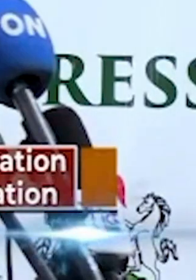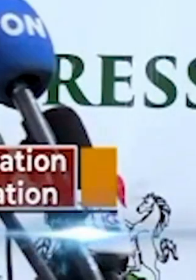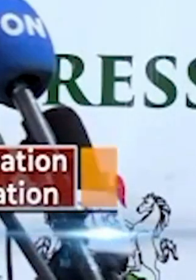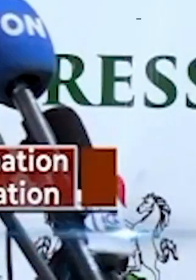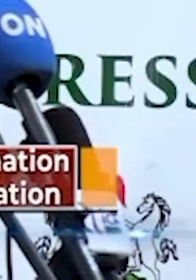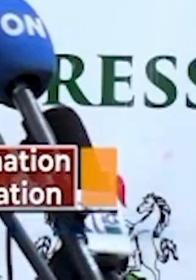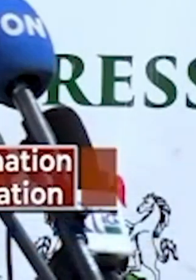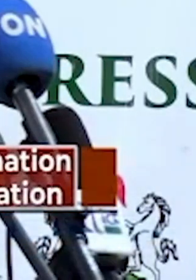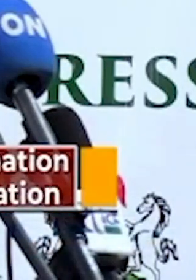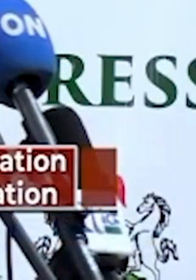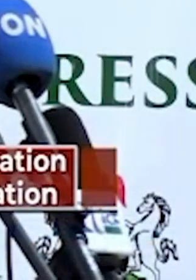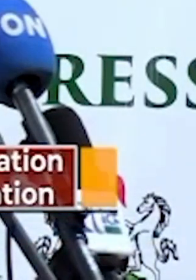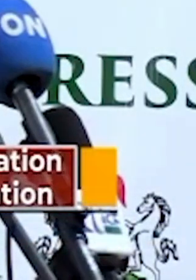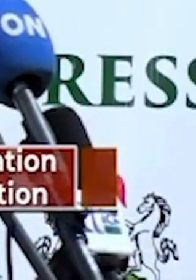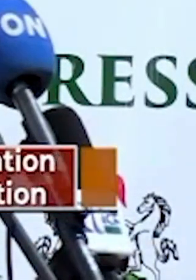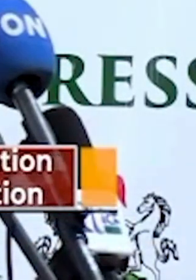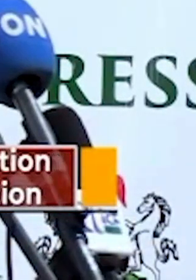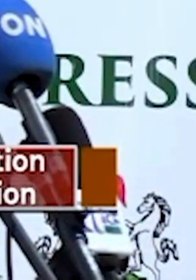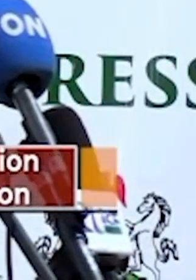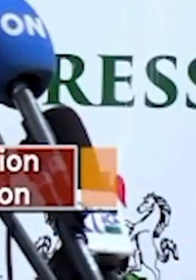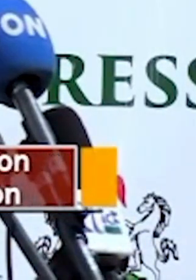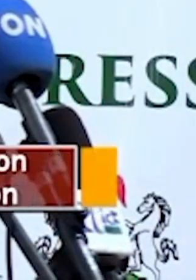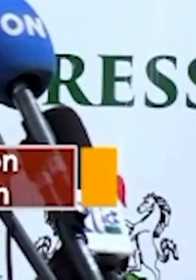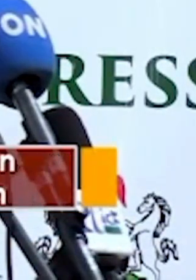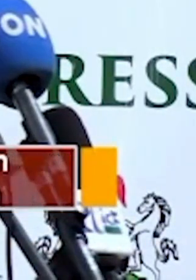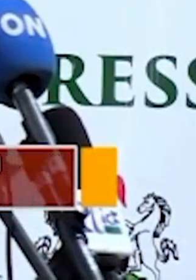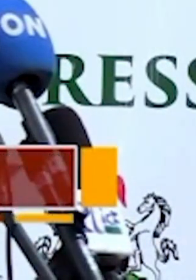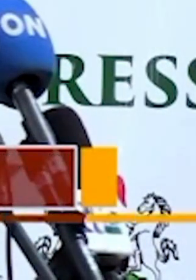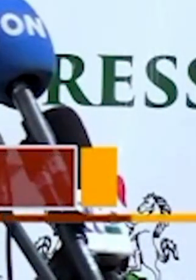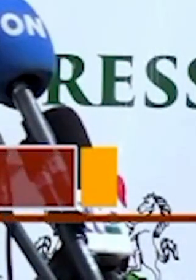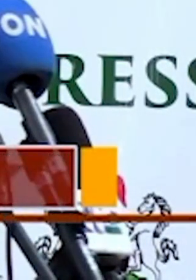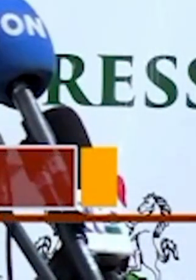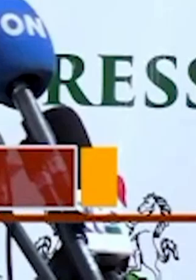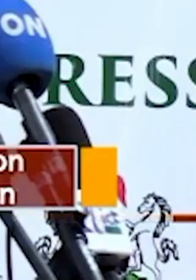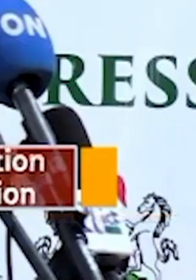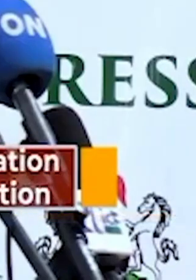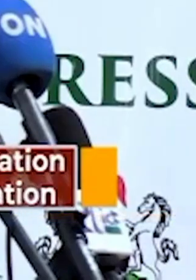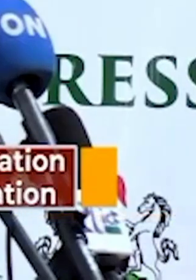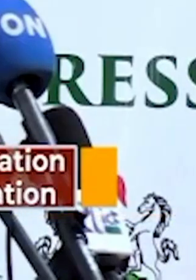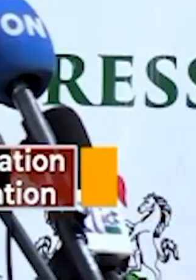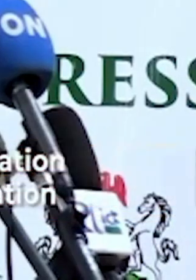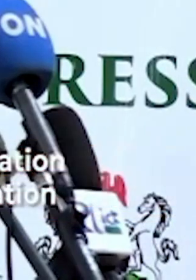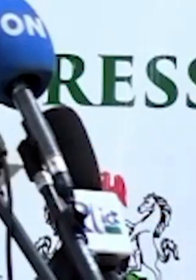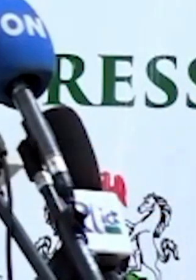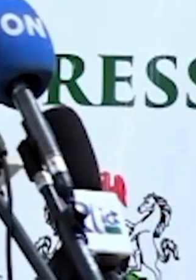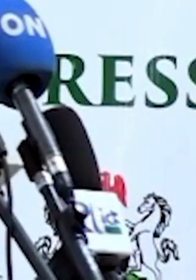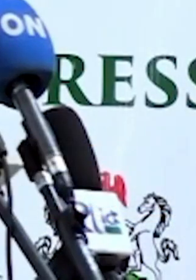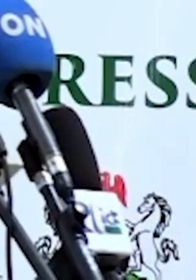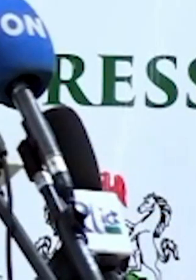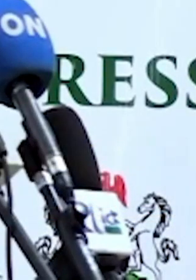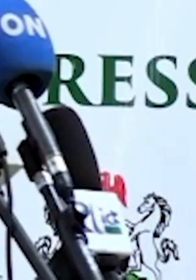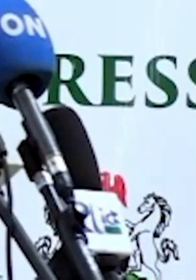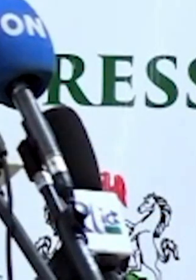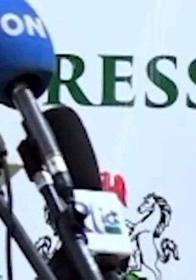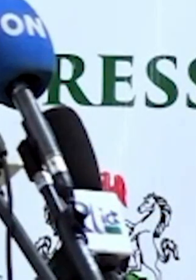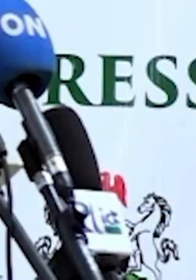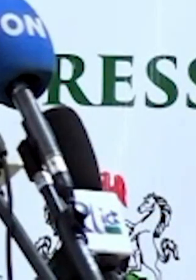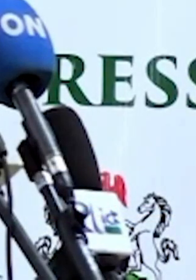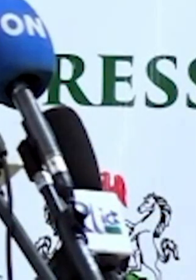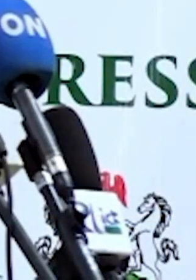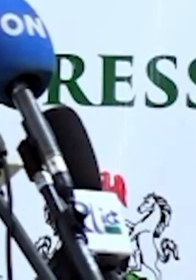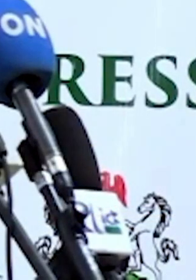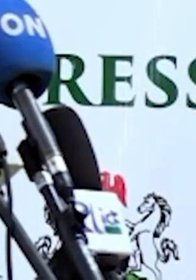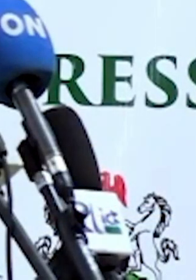their reportage. We must deny these groups the undue publicity they